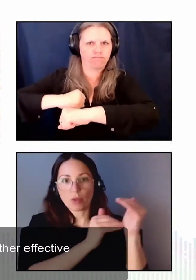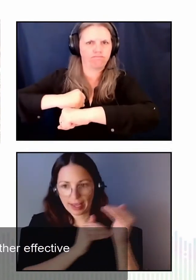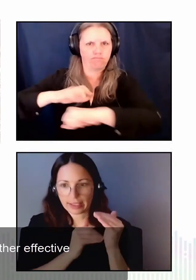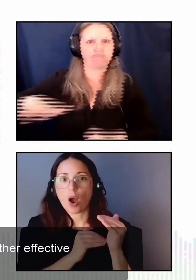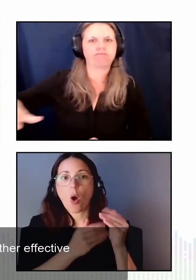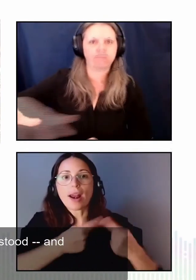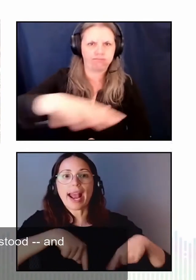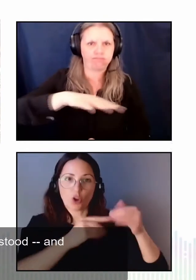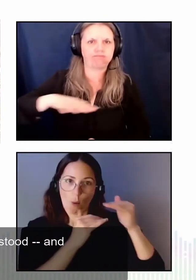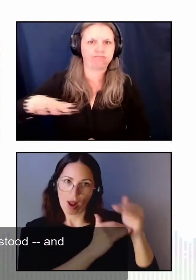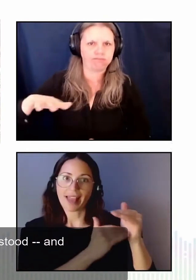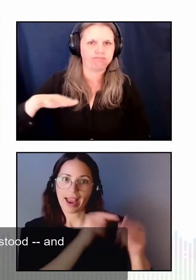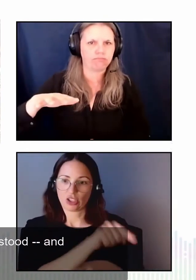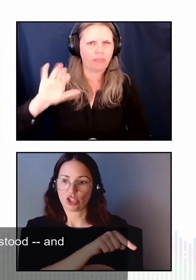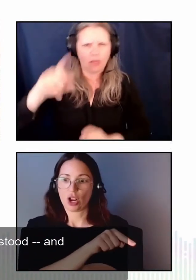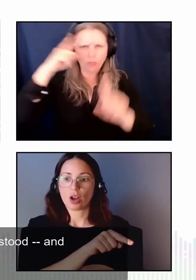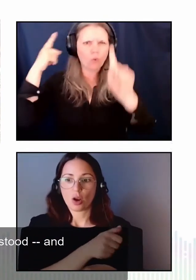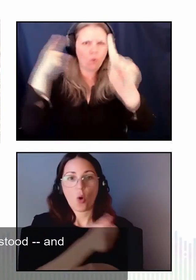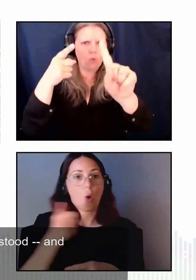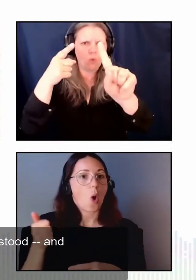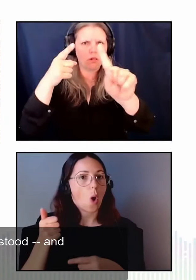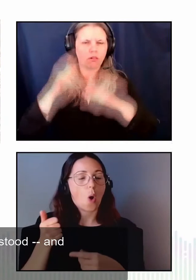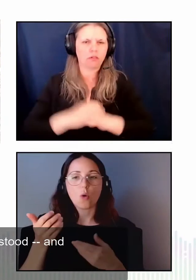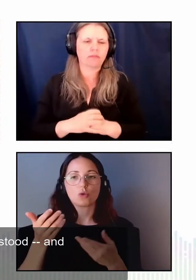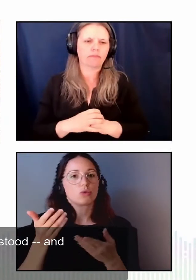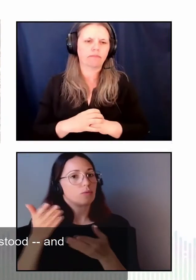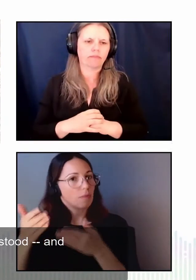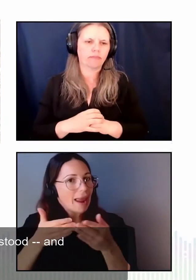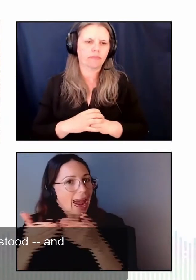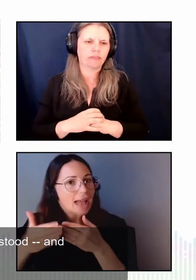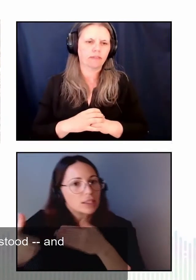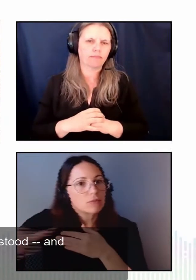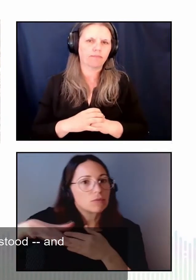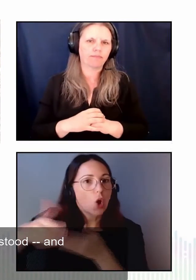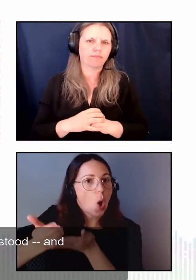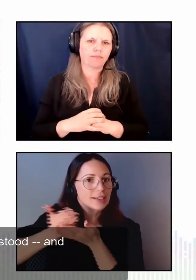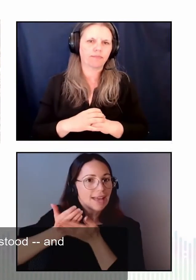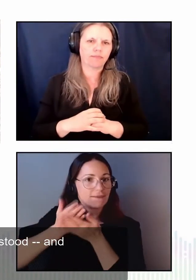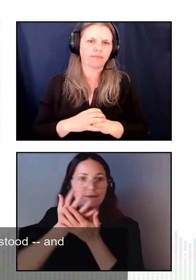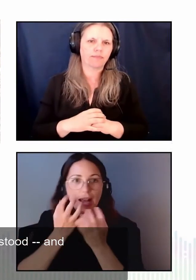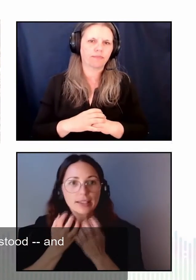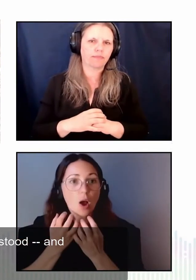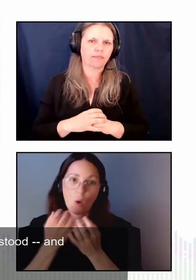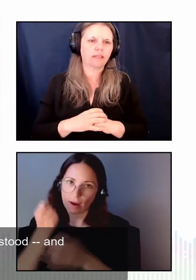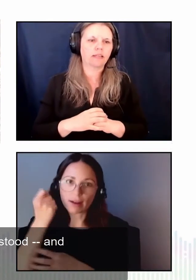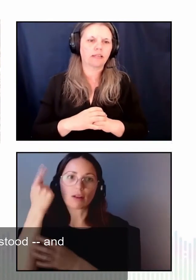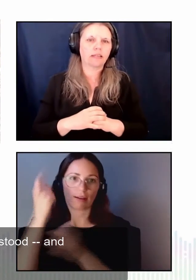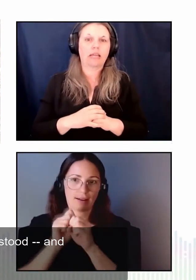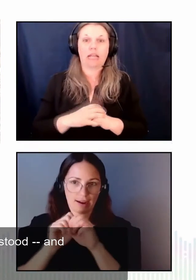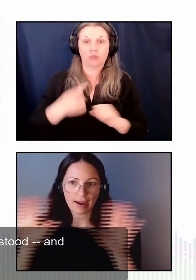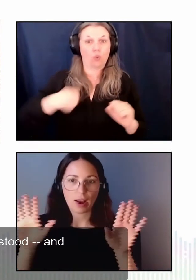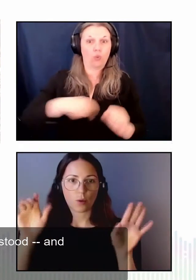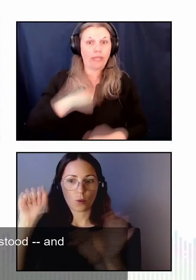effective area-based conservation measures. It was widely understood, and wildly too, I think,